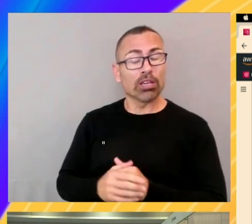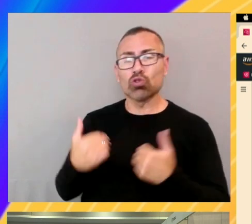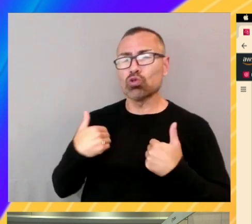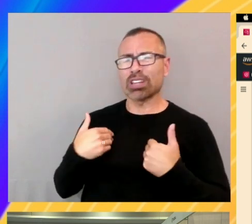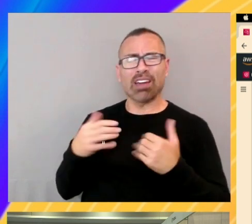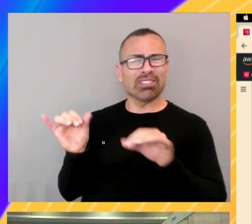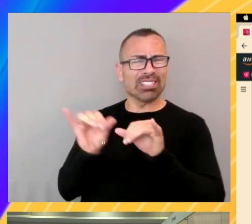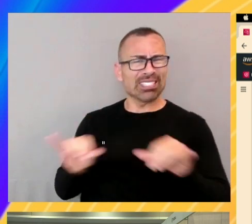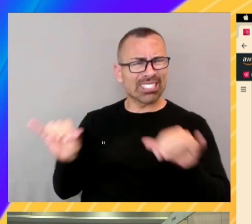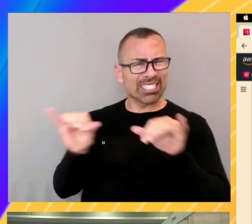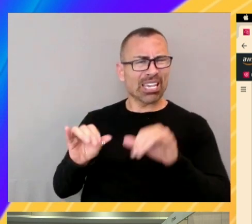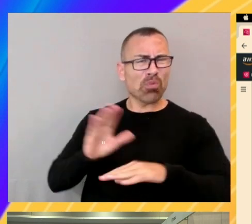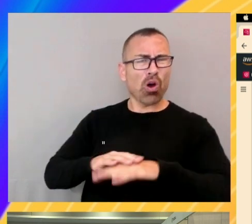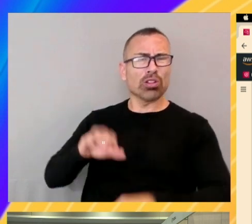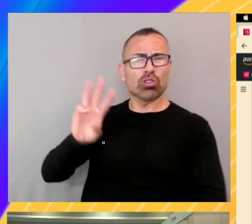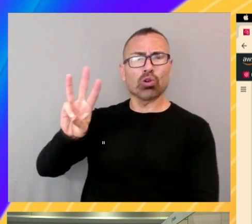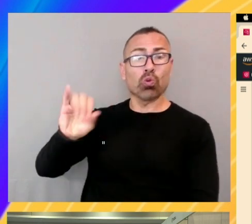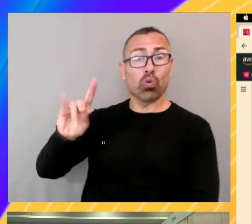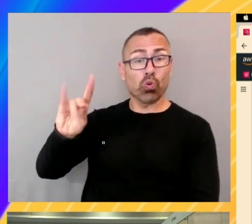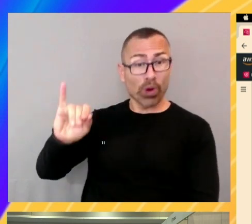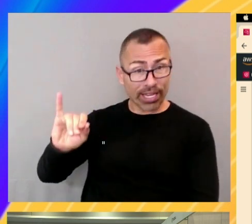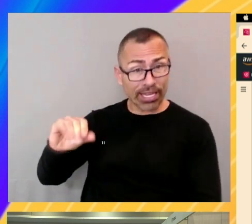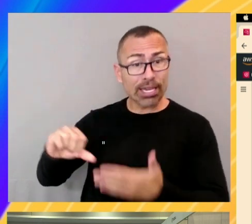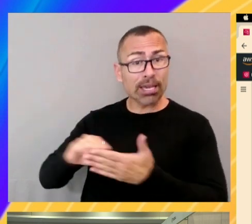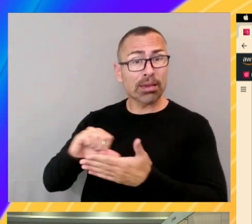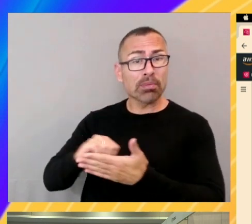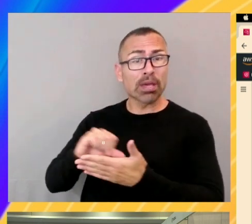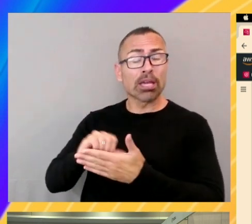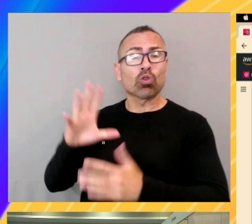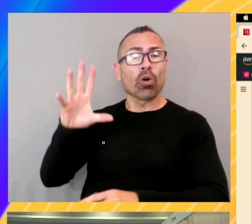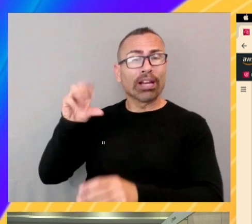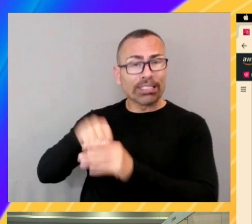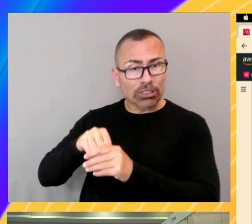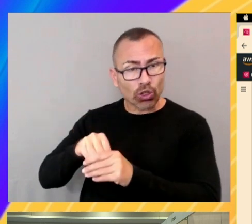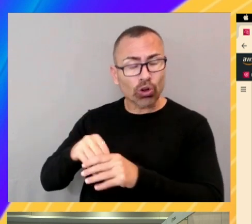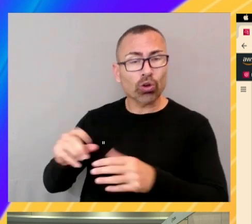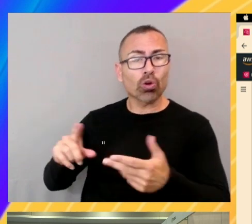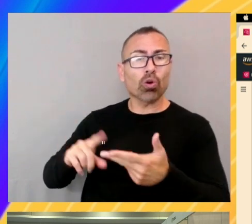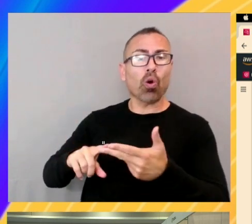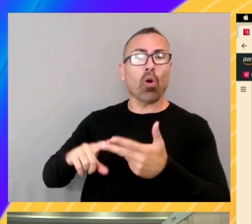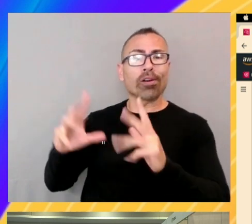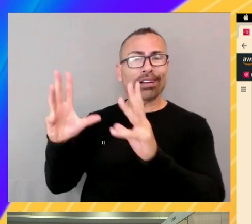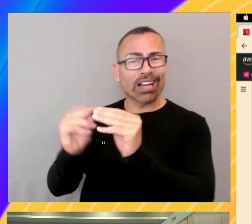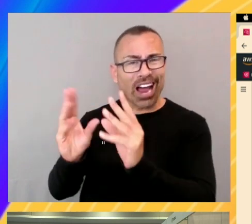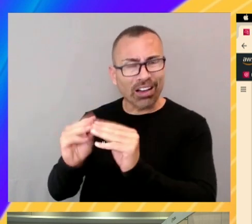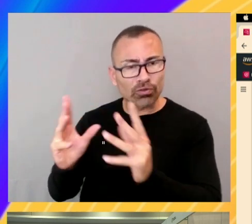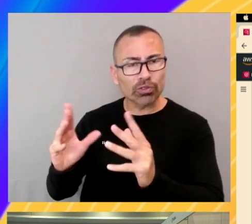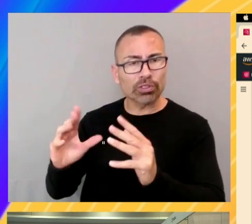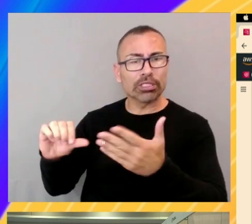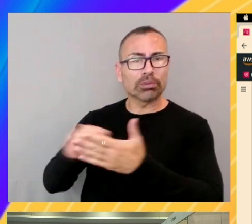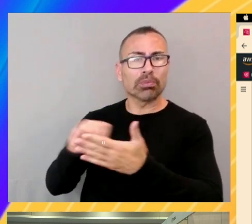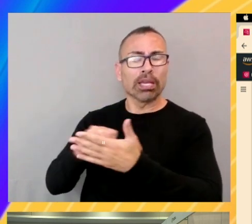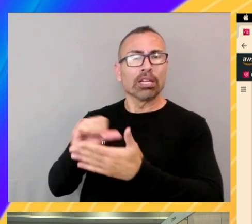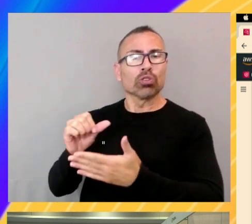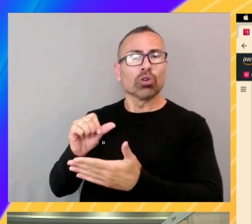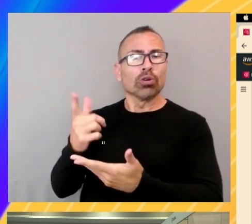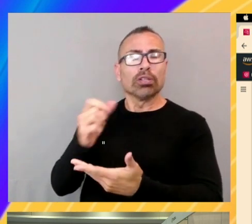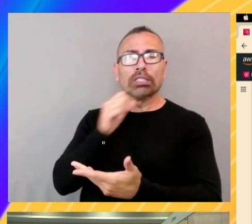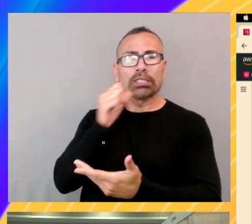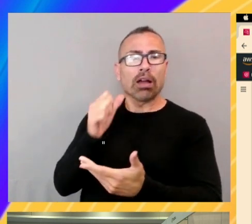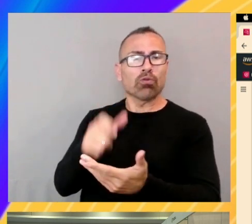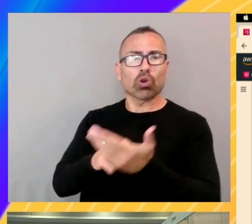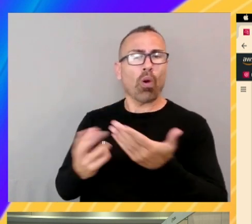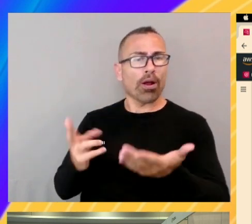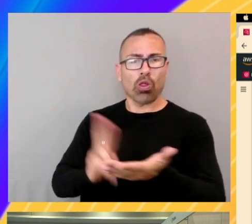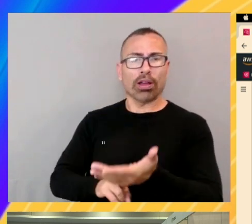internal, conference page or anything, which you can visualize without logging into the console. Yeah. Yeah, for